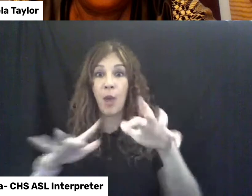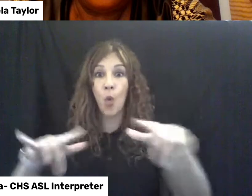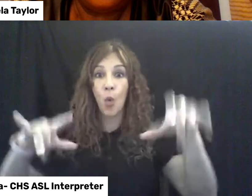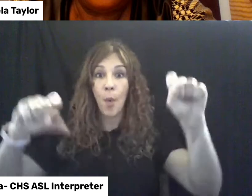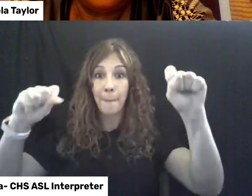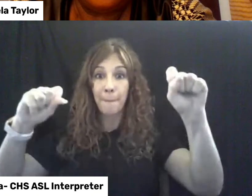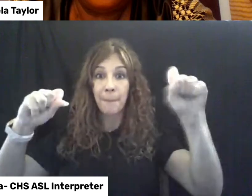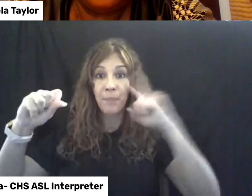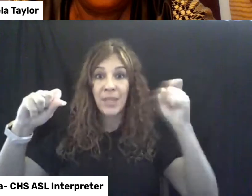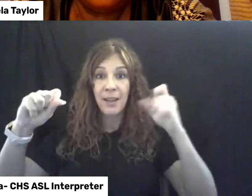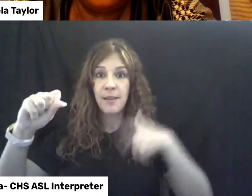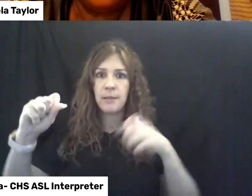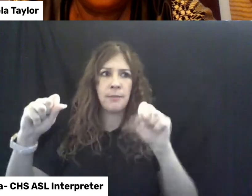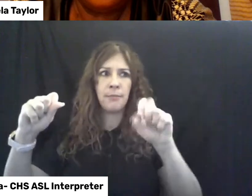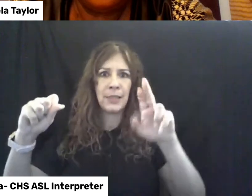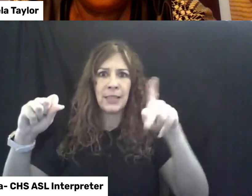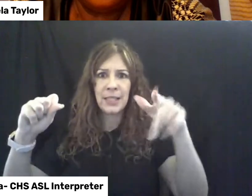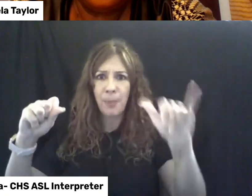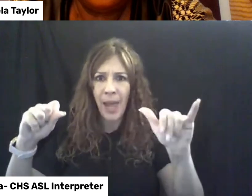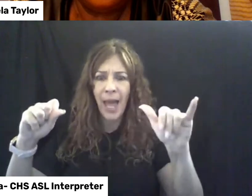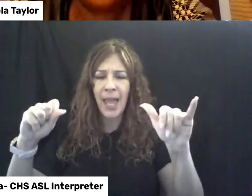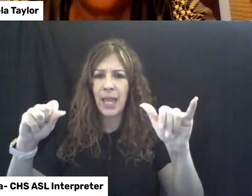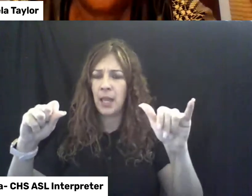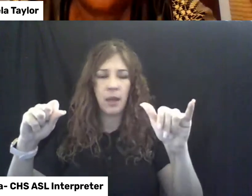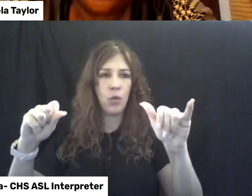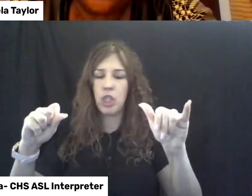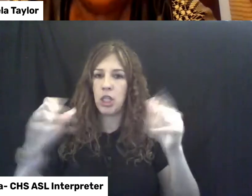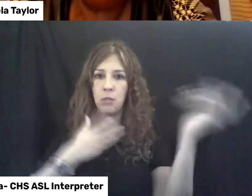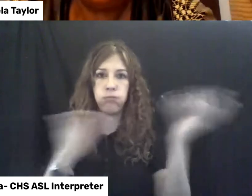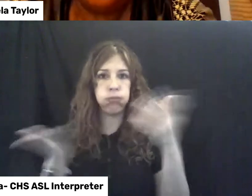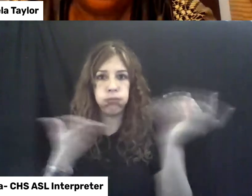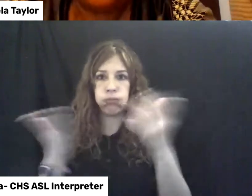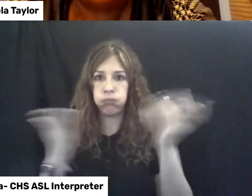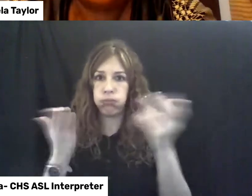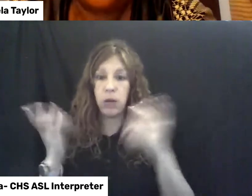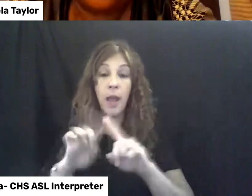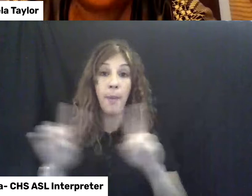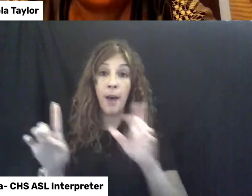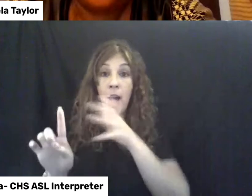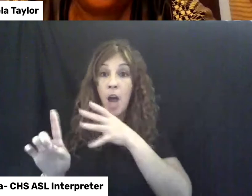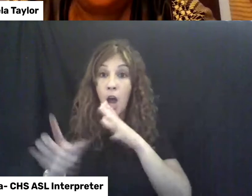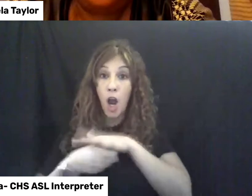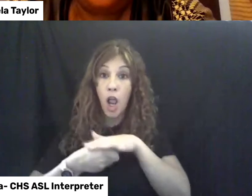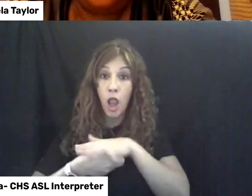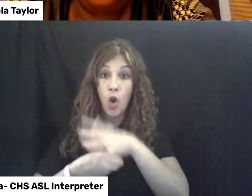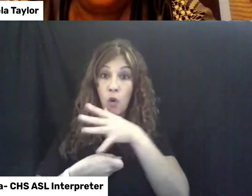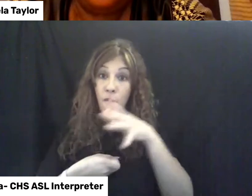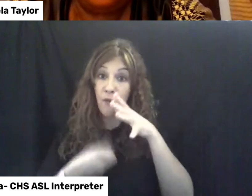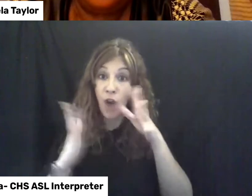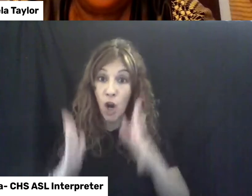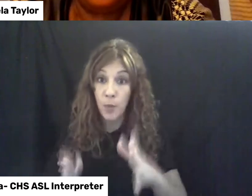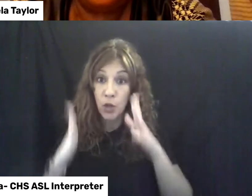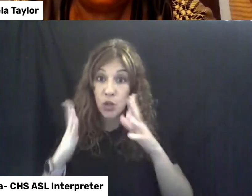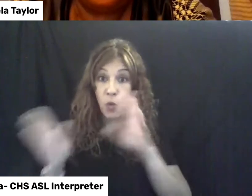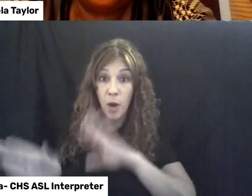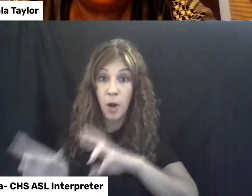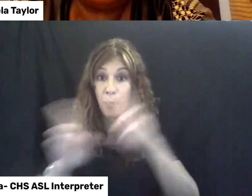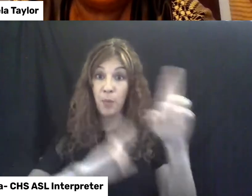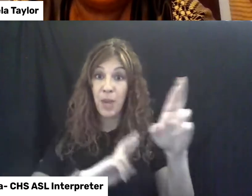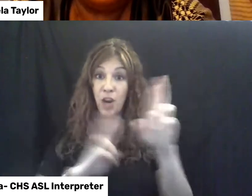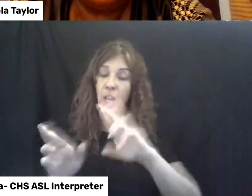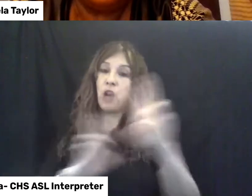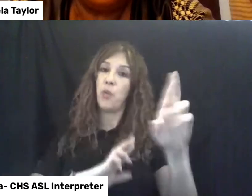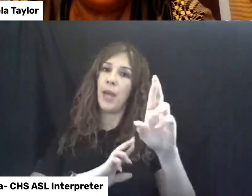there were supply chain disruptions, but our local farmers were prepared and ready to feed us. Our local community